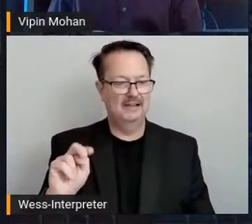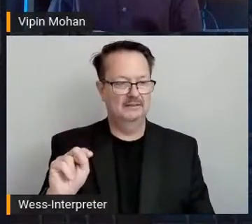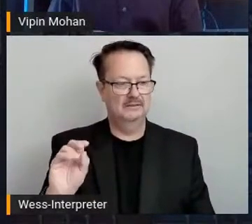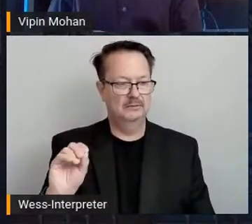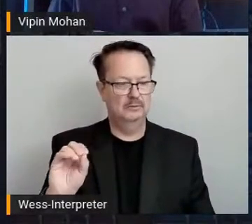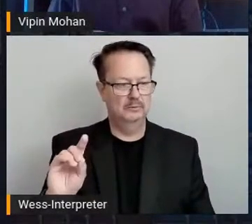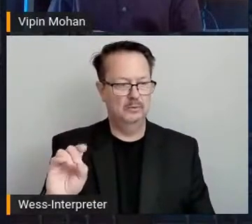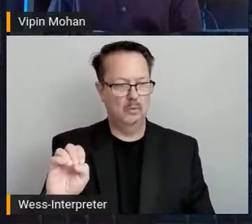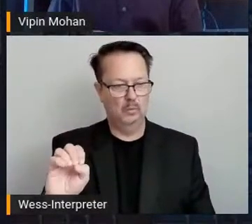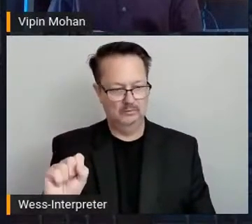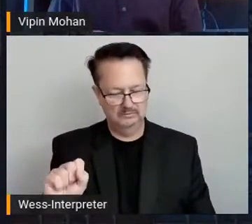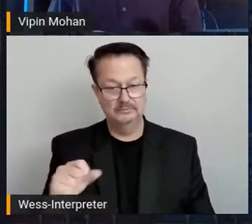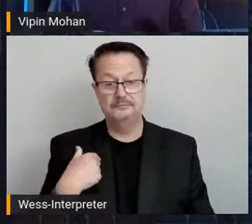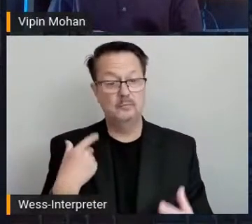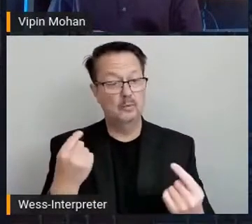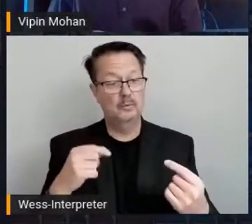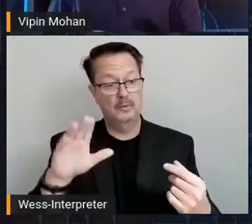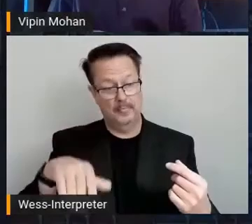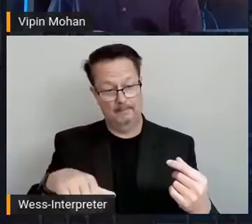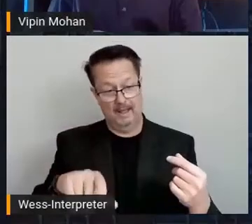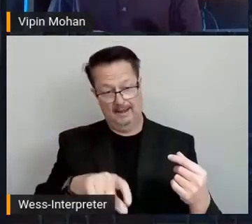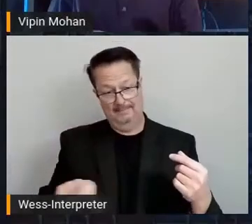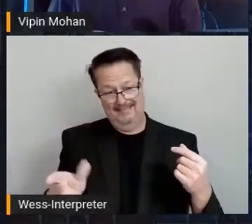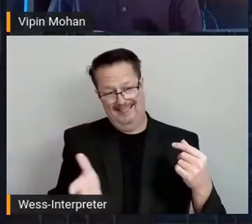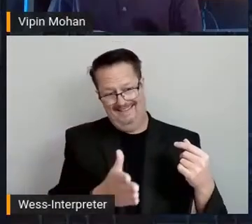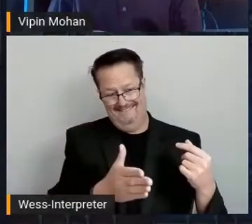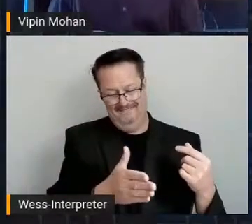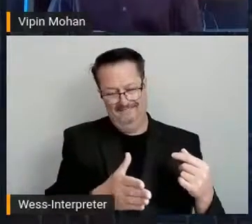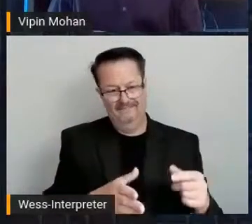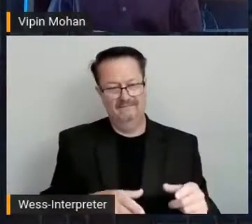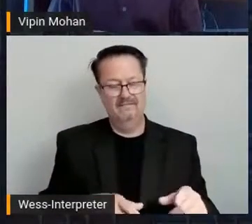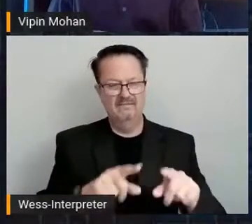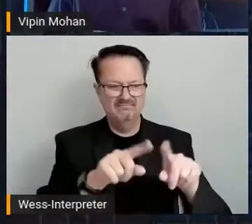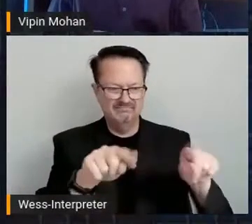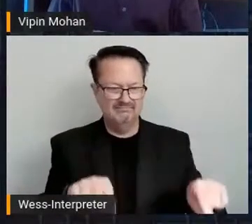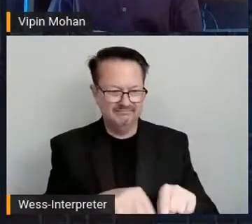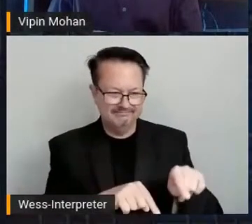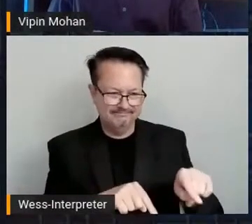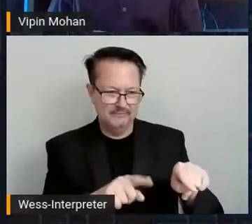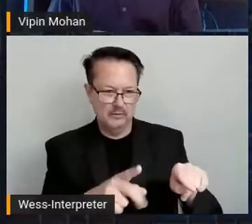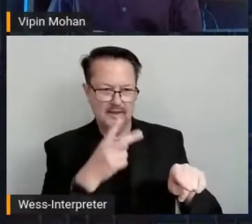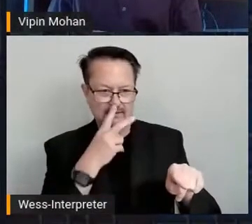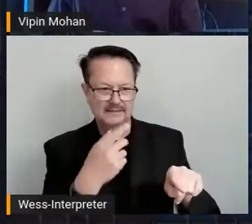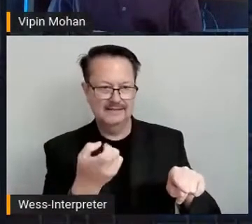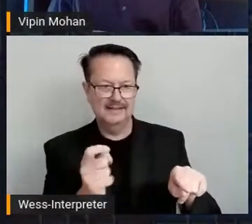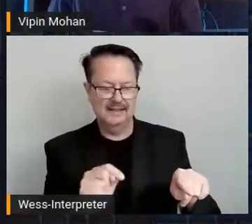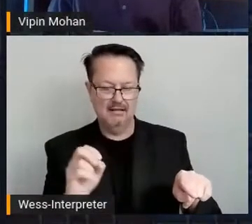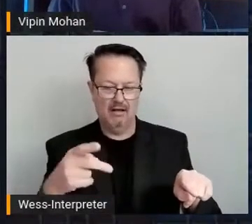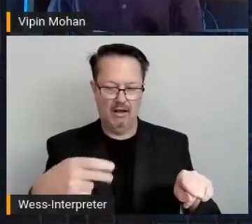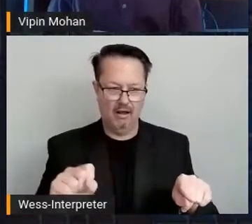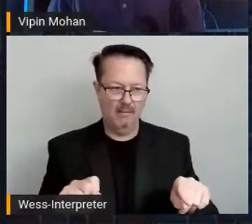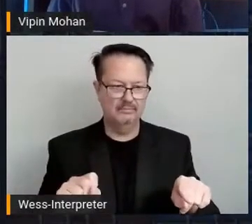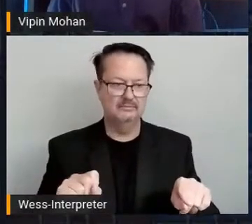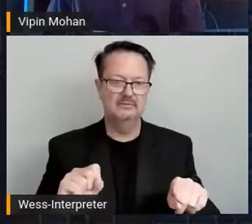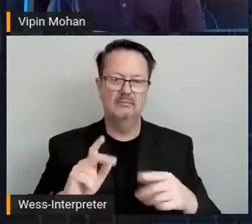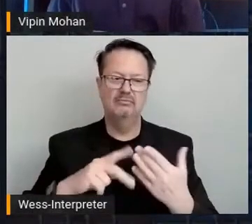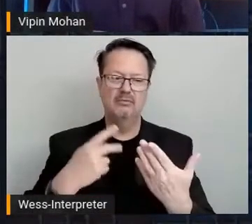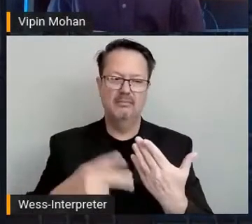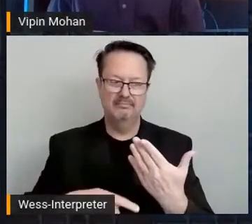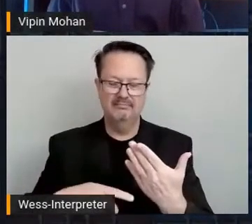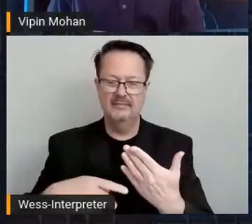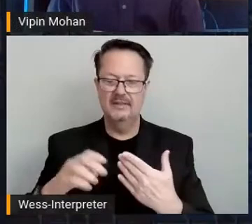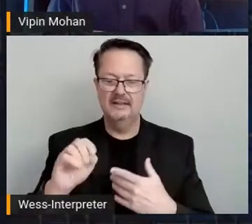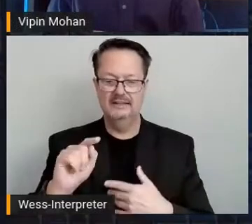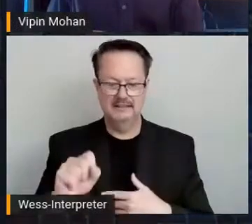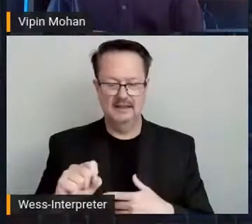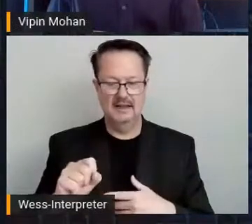is down in the bottom left over here. So we have this GitOps repo that our EKS-A create cluster